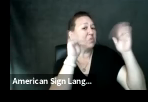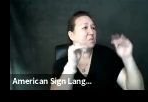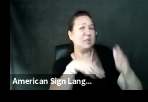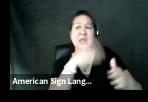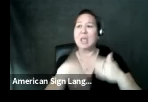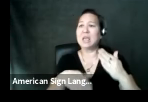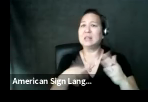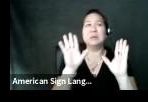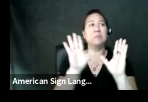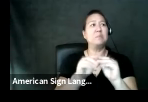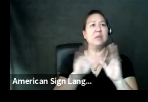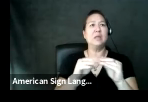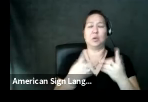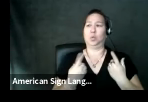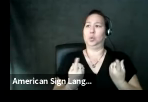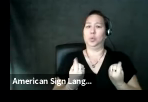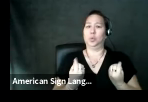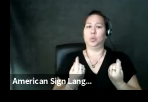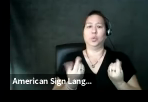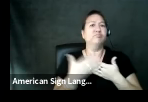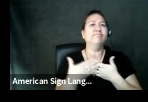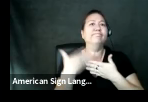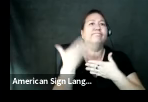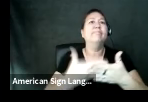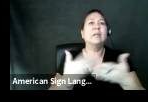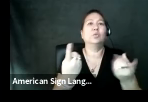done, what are the next steps?